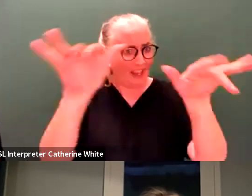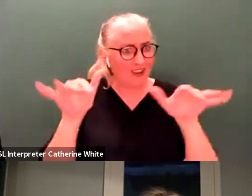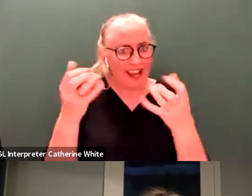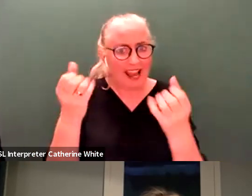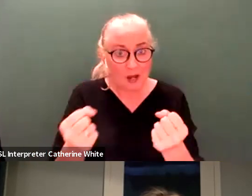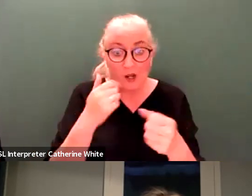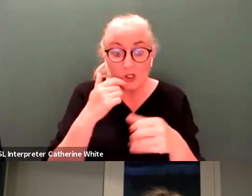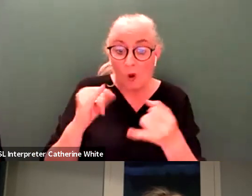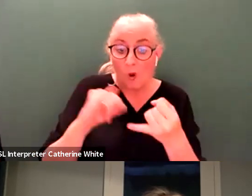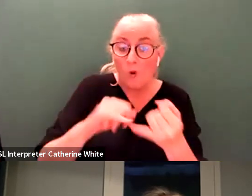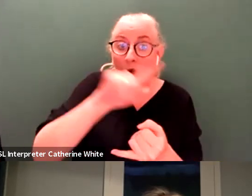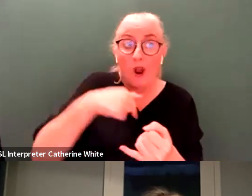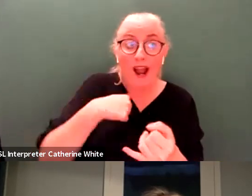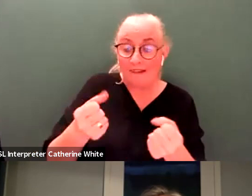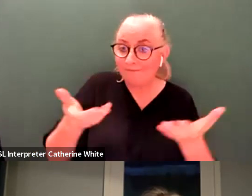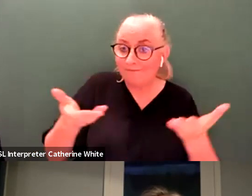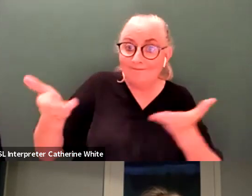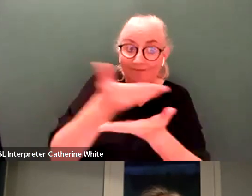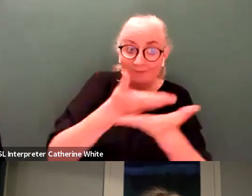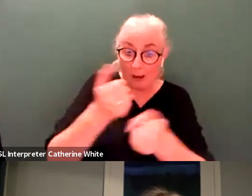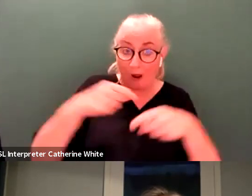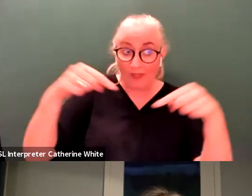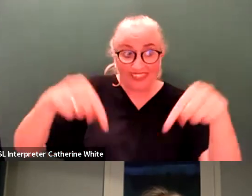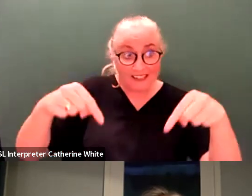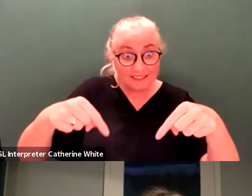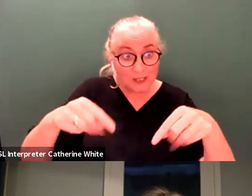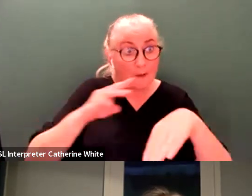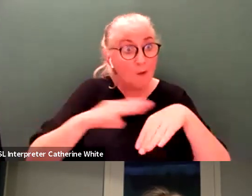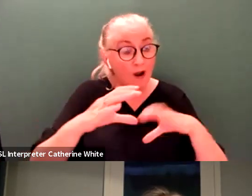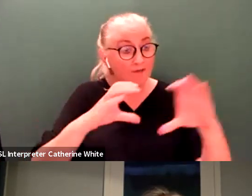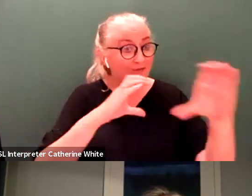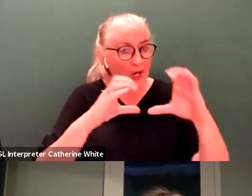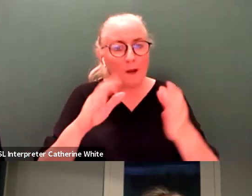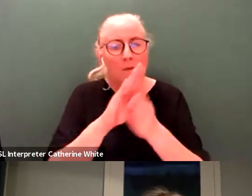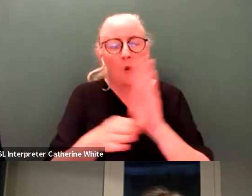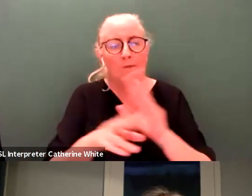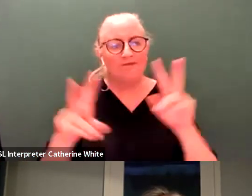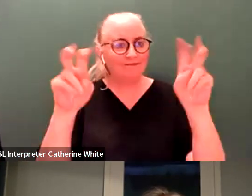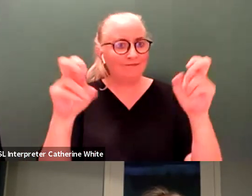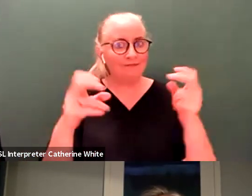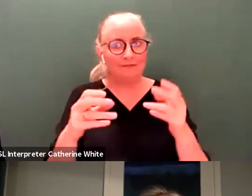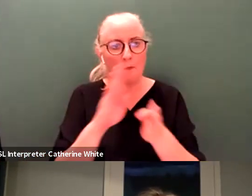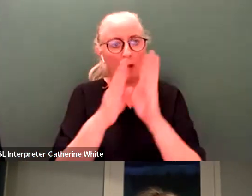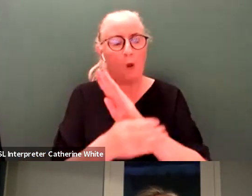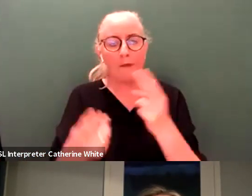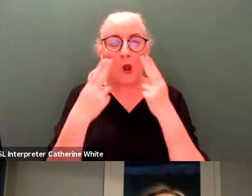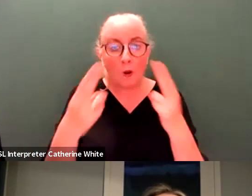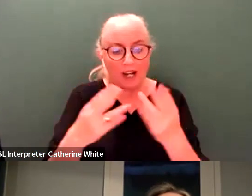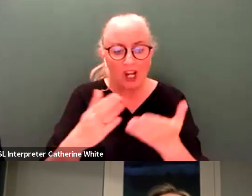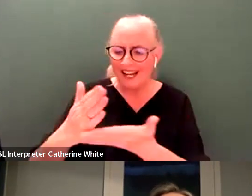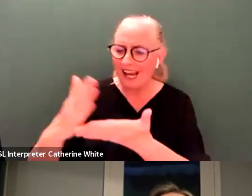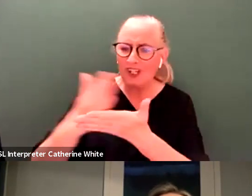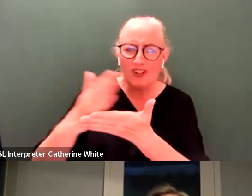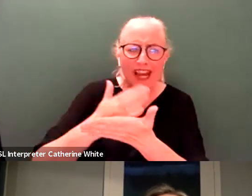us that are having this conversation, we can normalize it and share any of